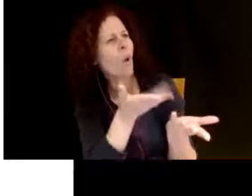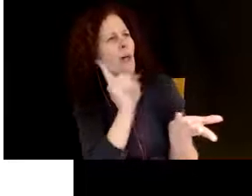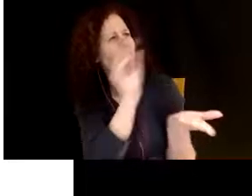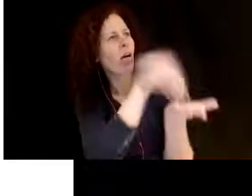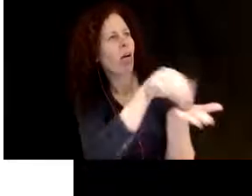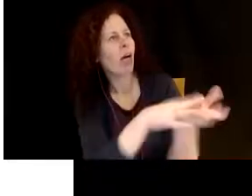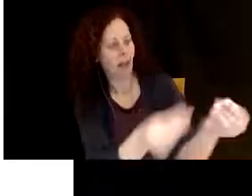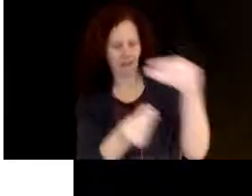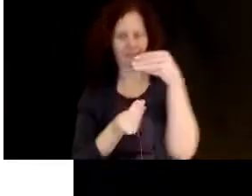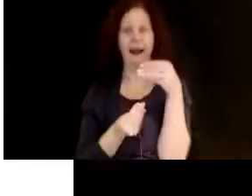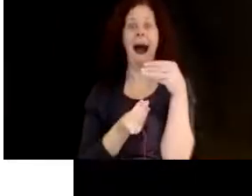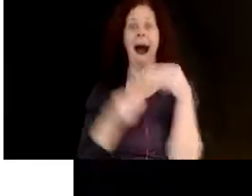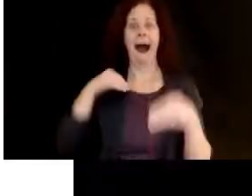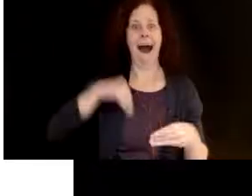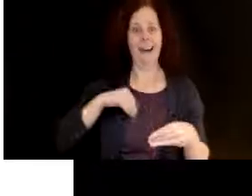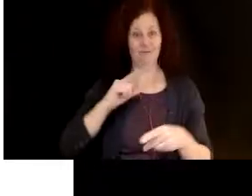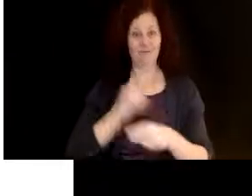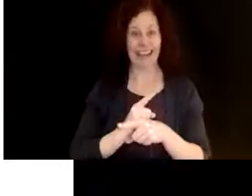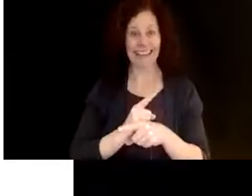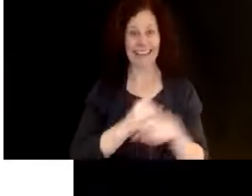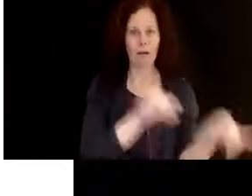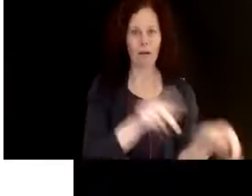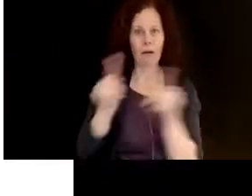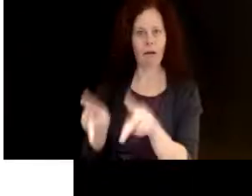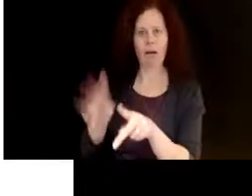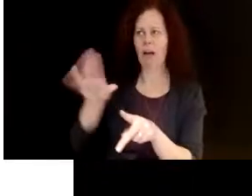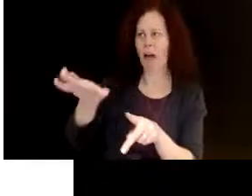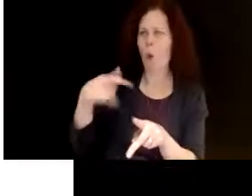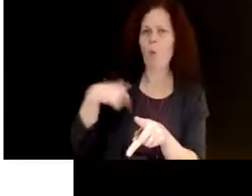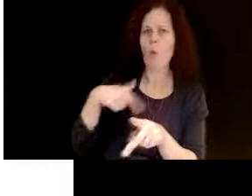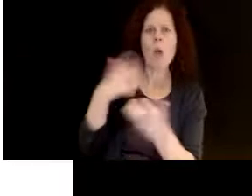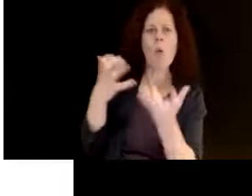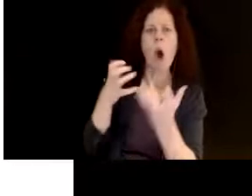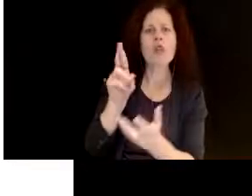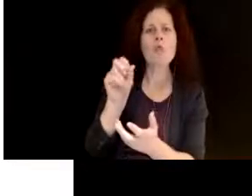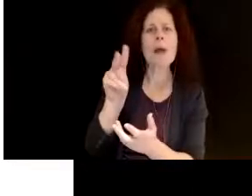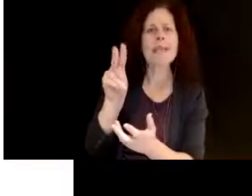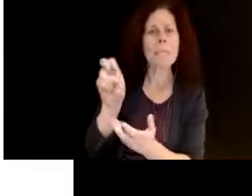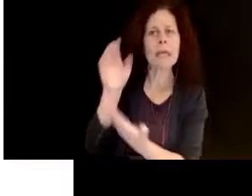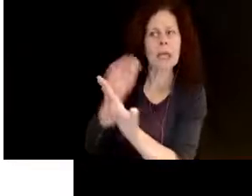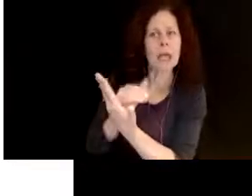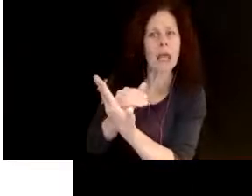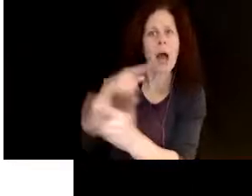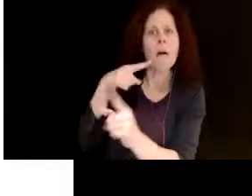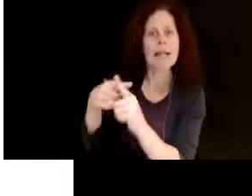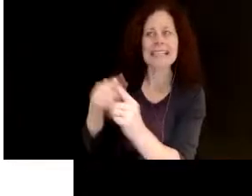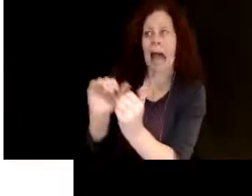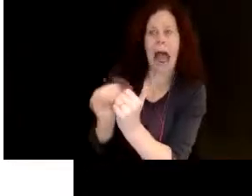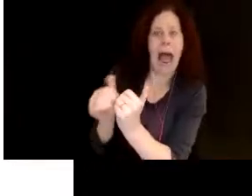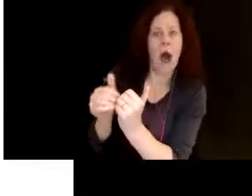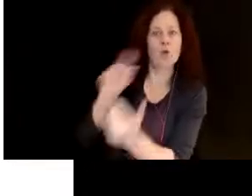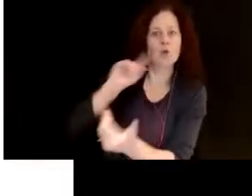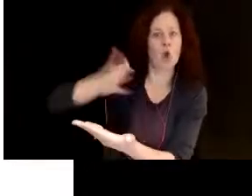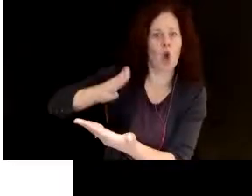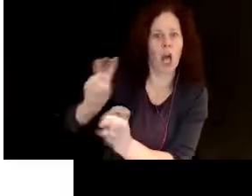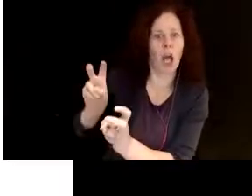details for how communities with really good stews made their plan. And the CFIR gave us the categories of how to ask for that